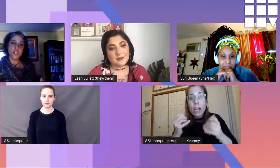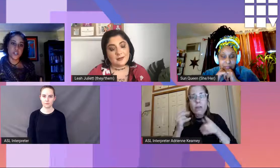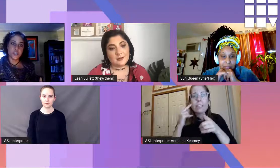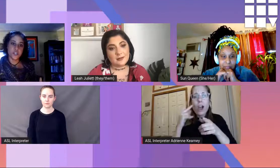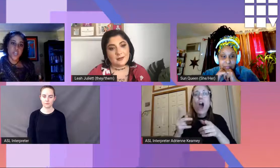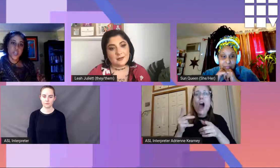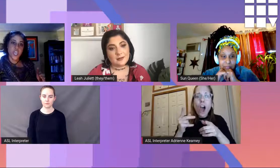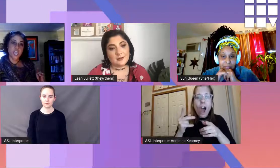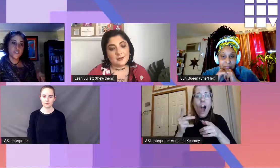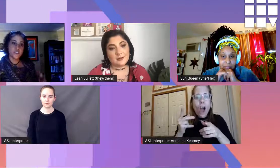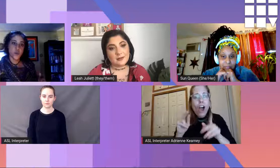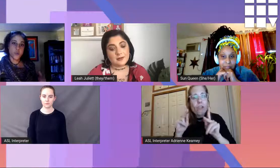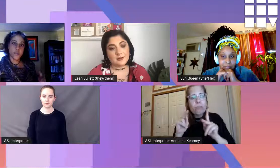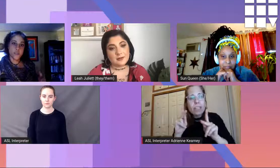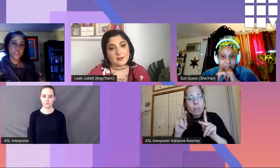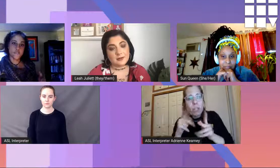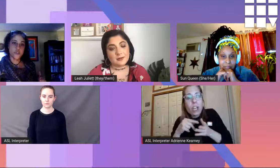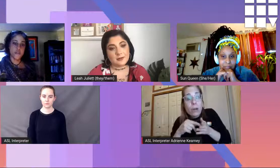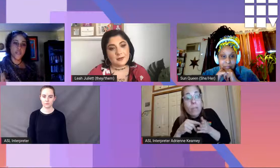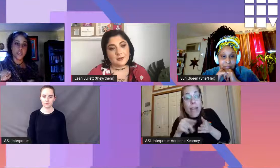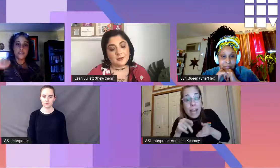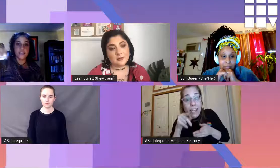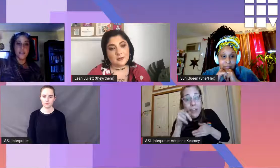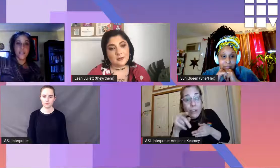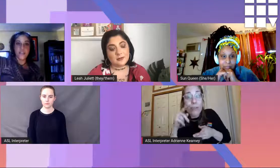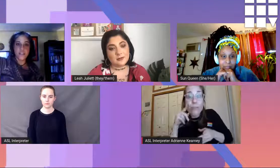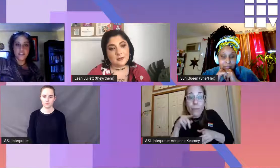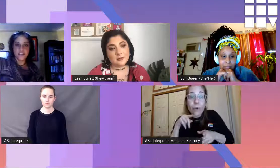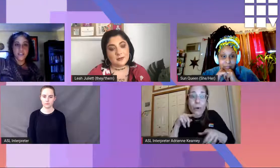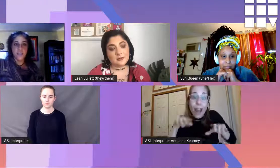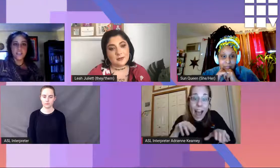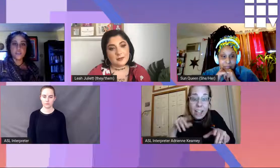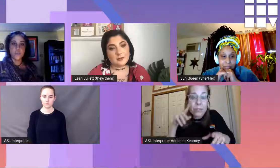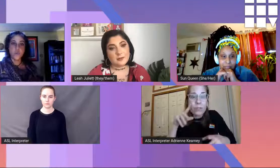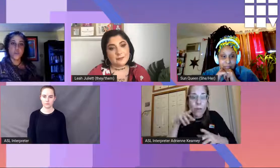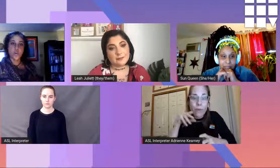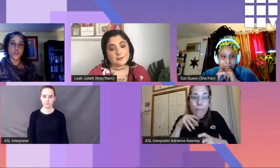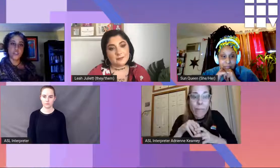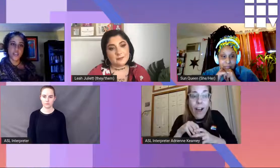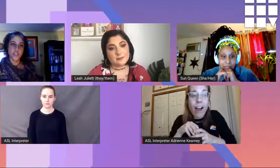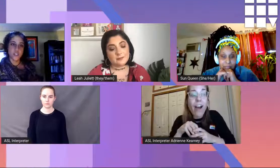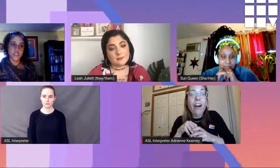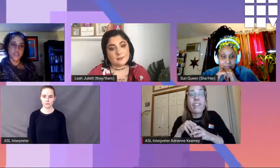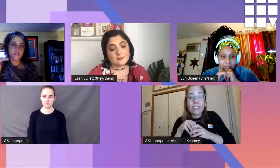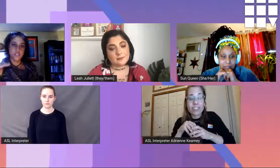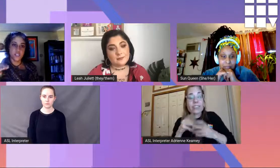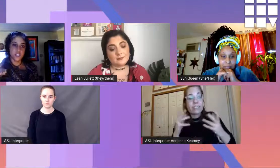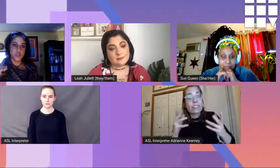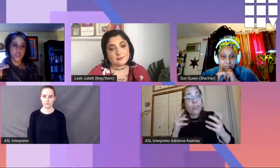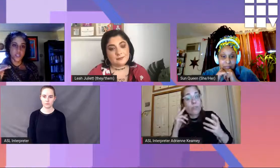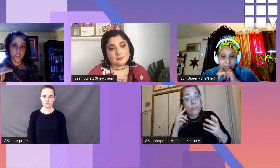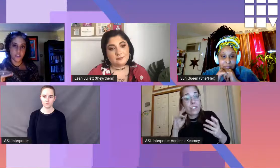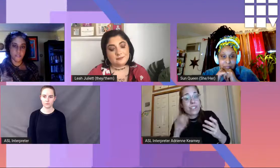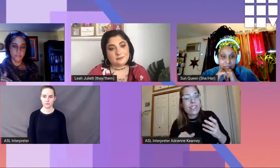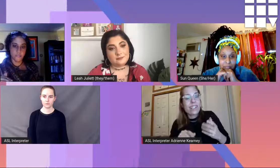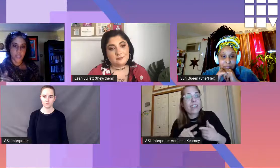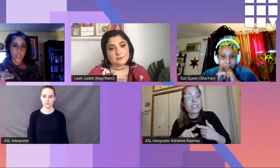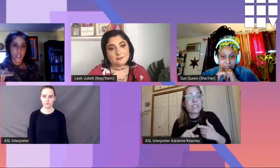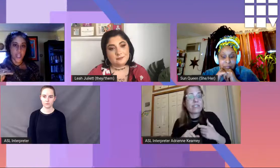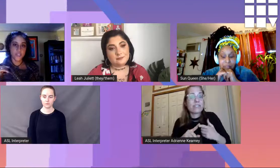have funders. And so my place of screaming anti-Blackness ends up being watered down to this diversity and inclusion